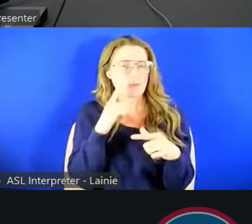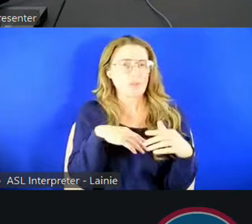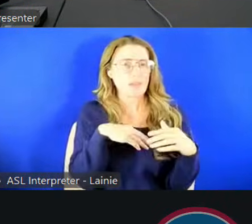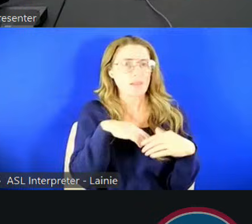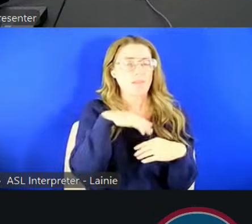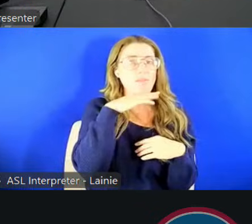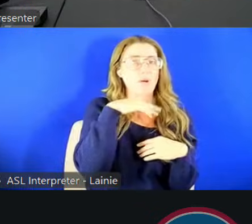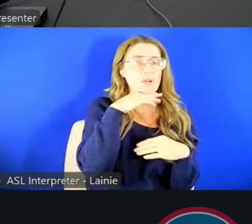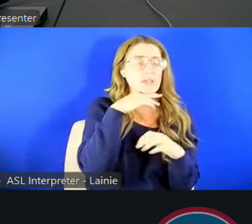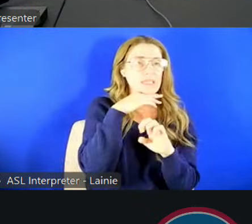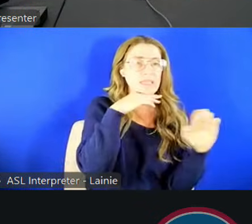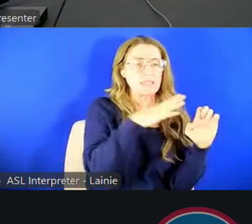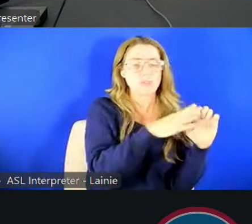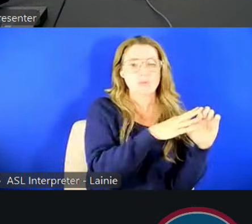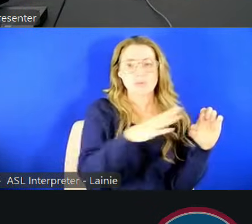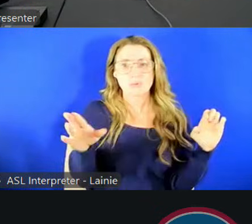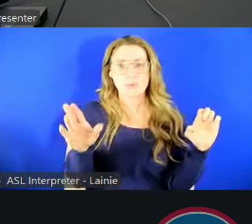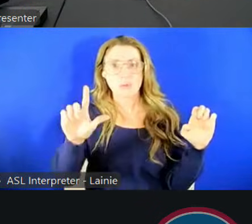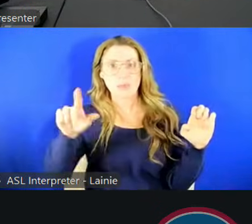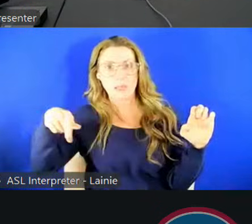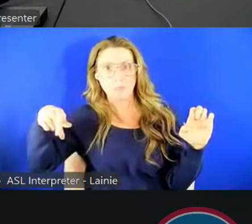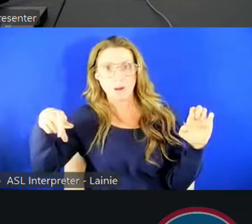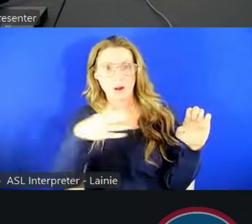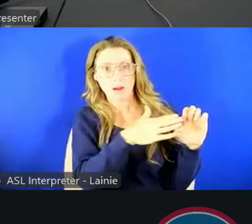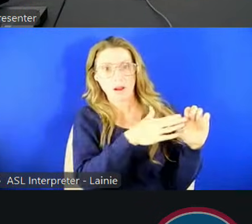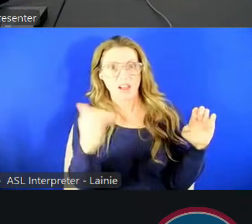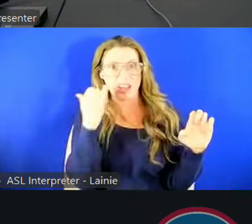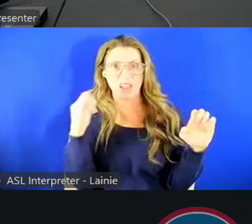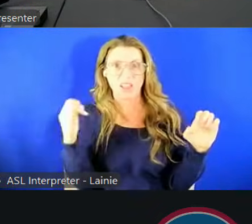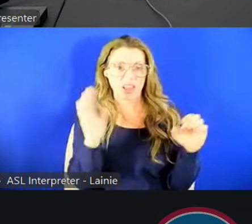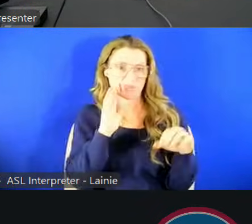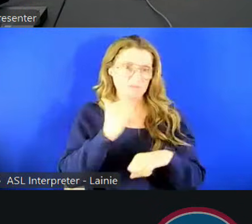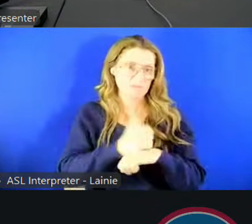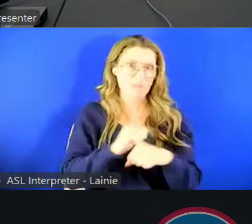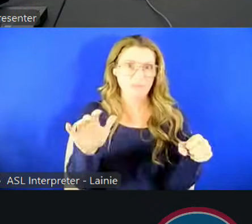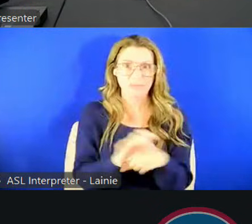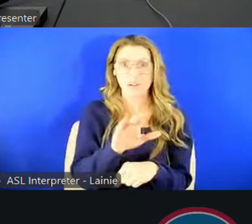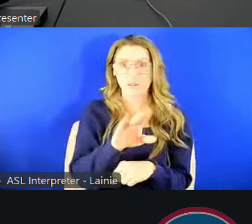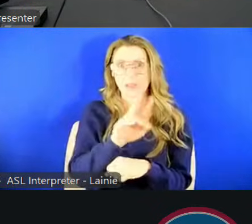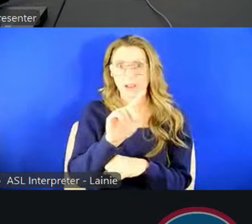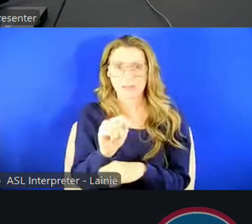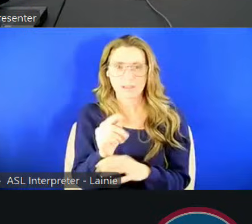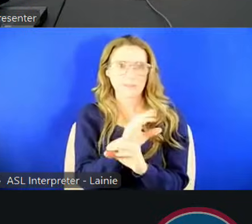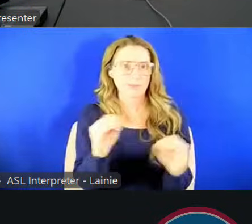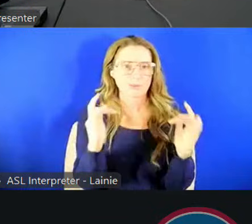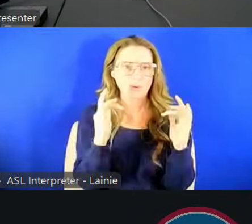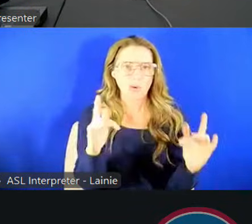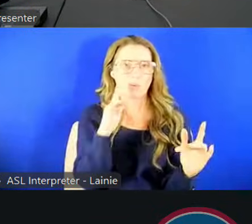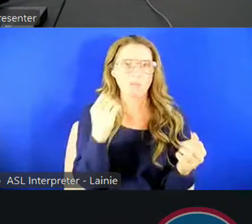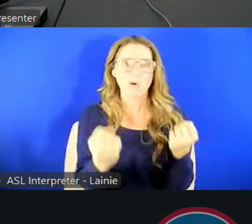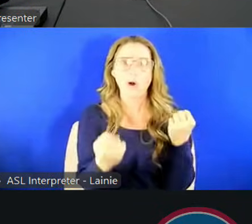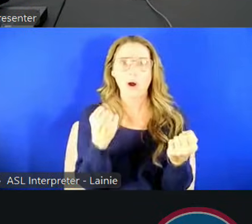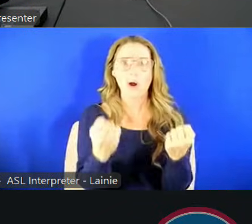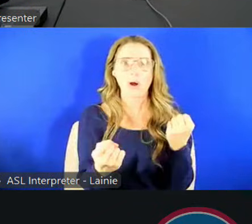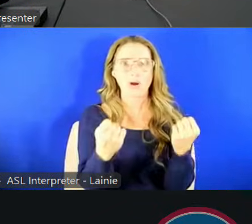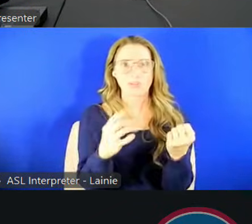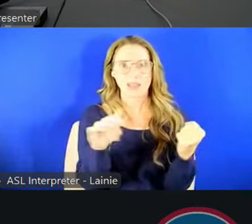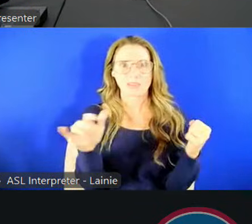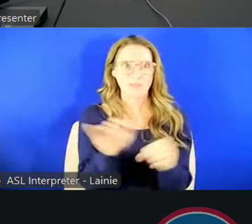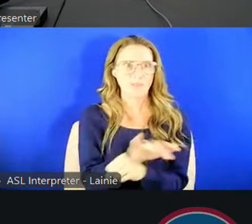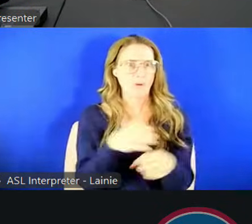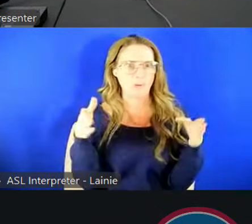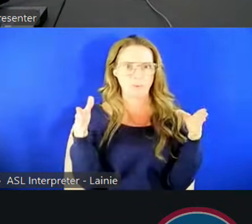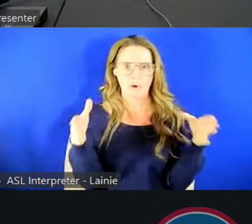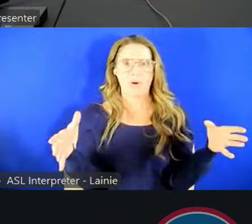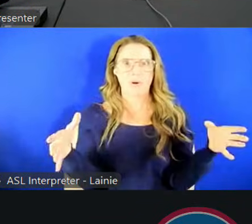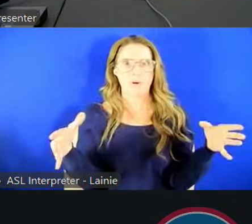Park, if we put in full BRT, there's not going to be room for cars left. You know, that would be the entire road. So, you